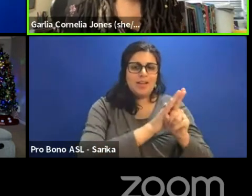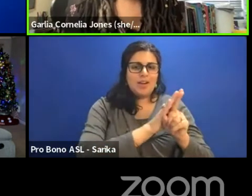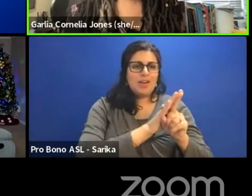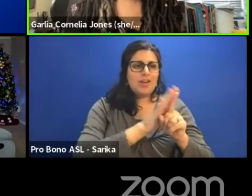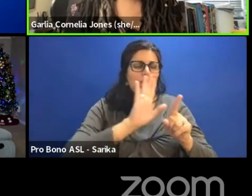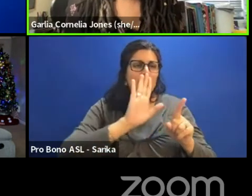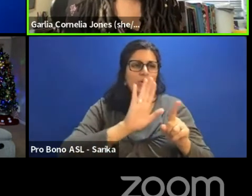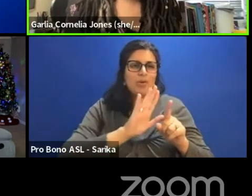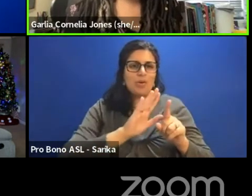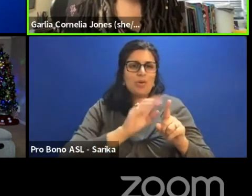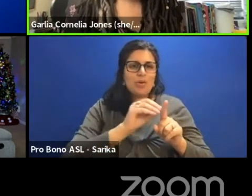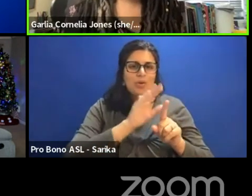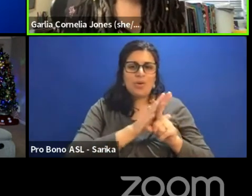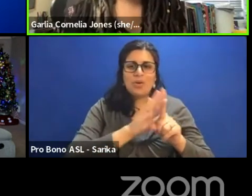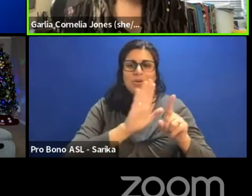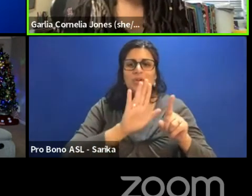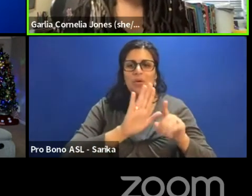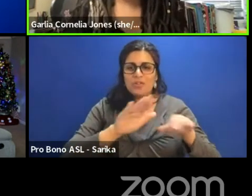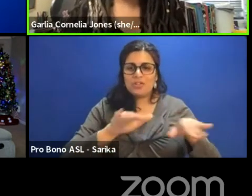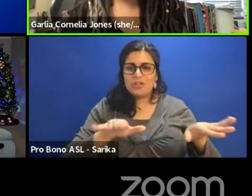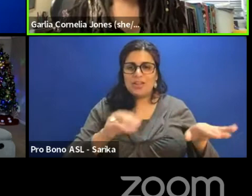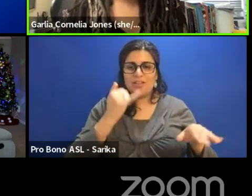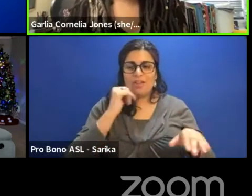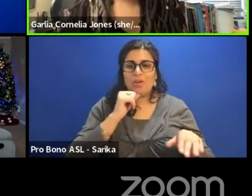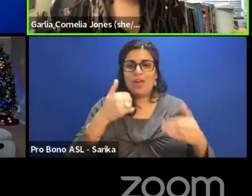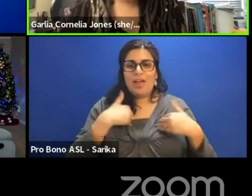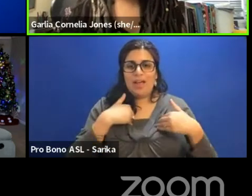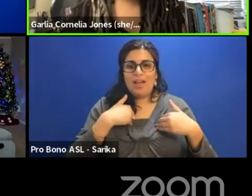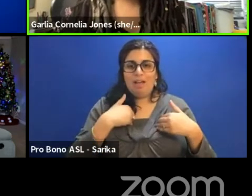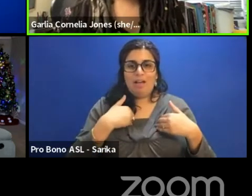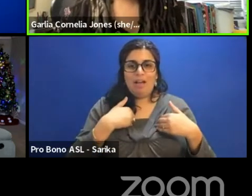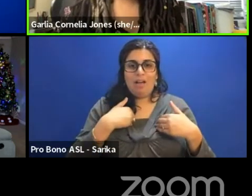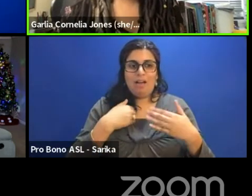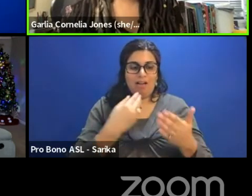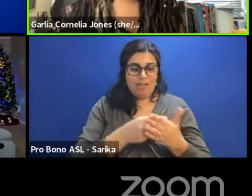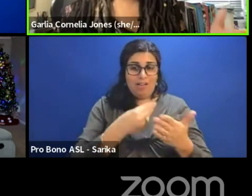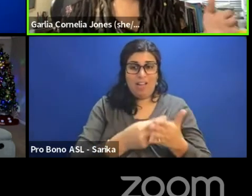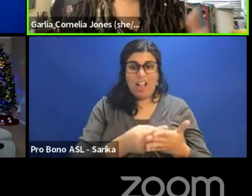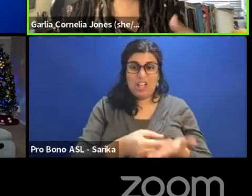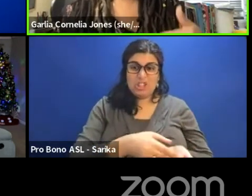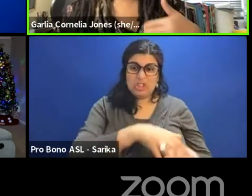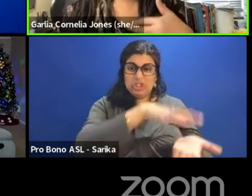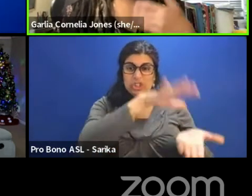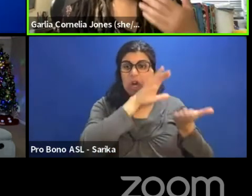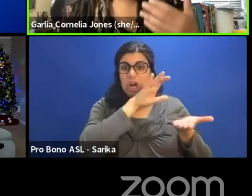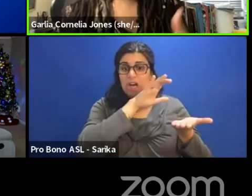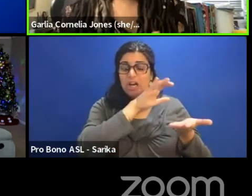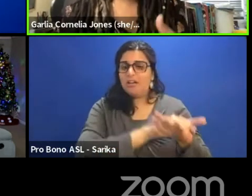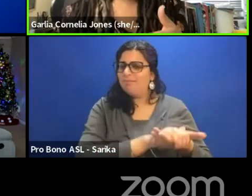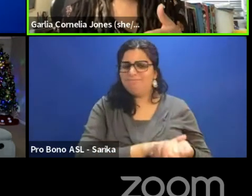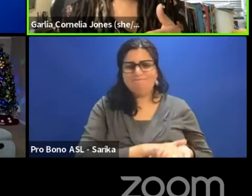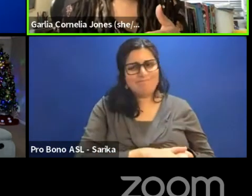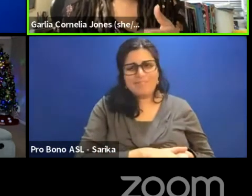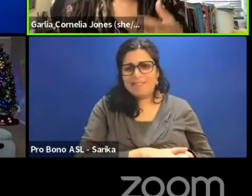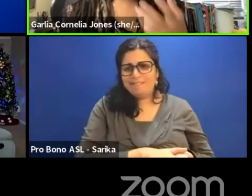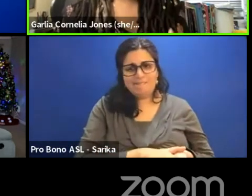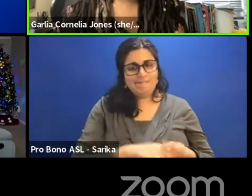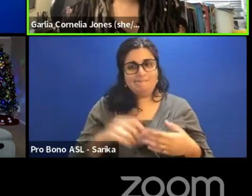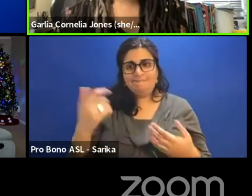your children, if you don't have a high salary or if you don't